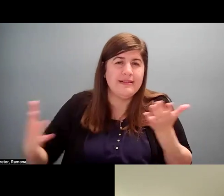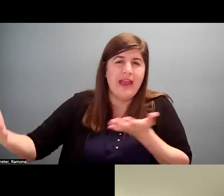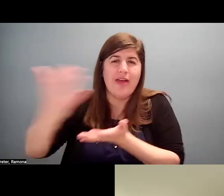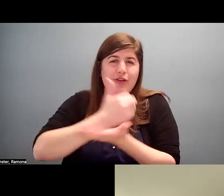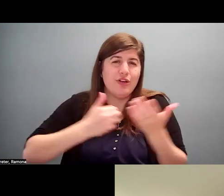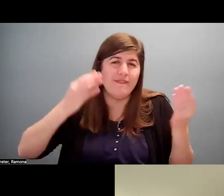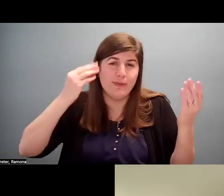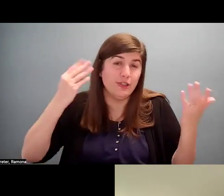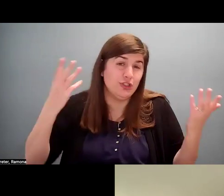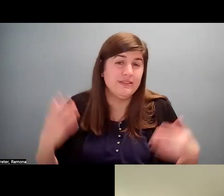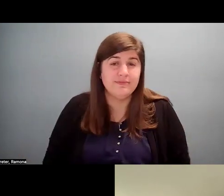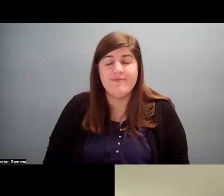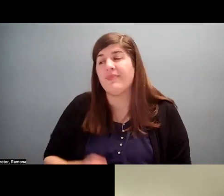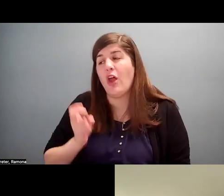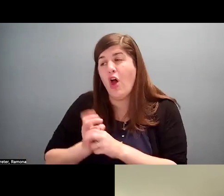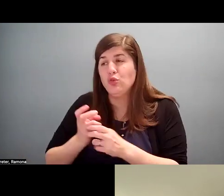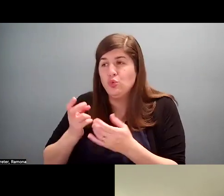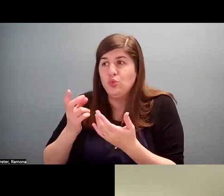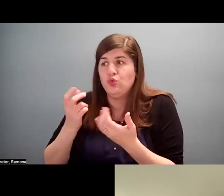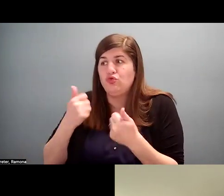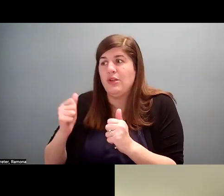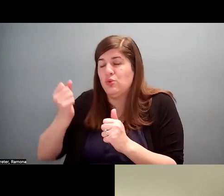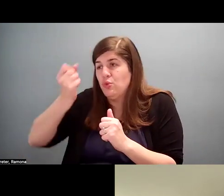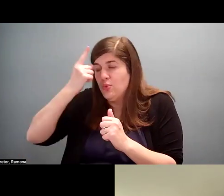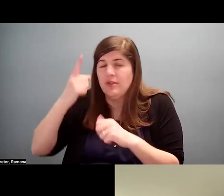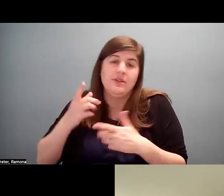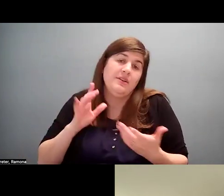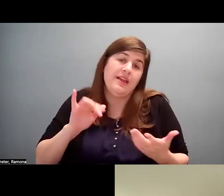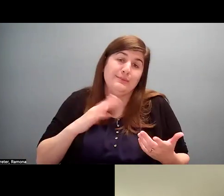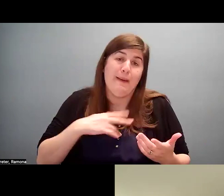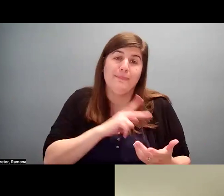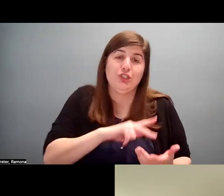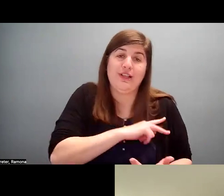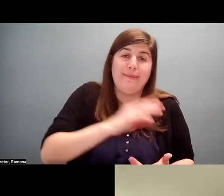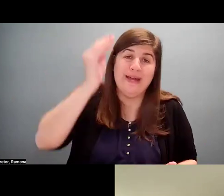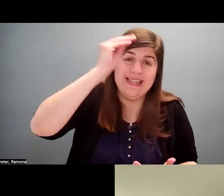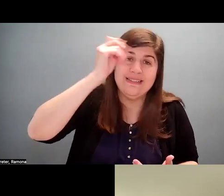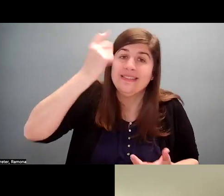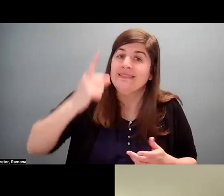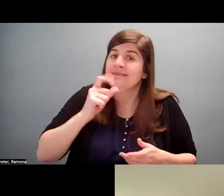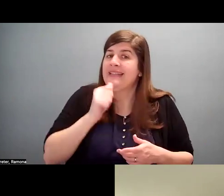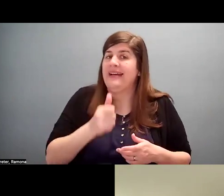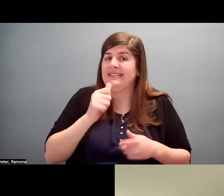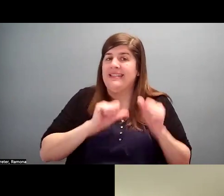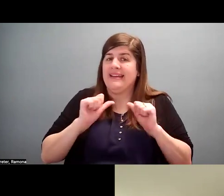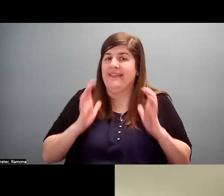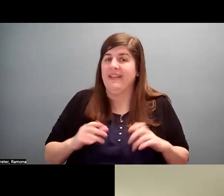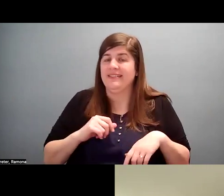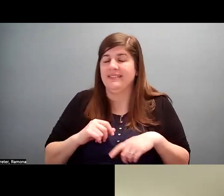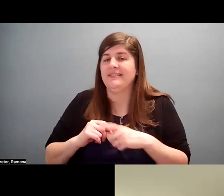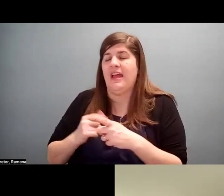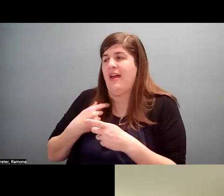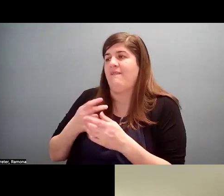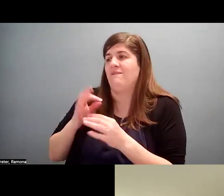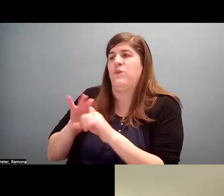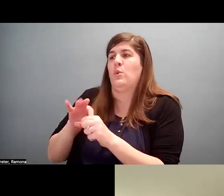know. hard to It's just fathom a it. personal opinion, non-scientific. Yeah. Sounds good. I'm voting yes on that